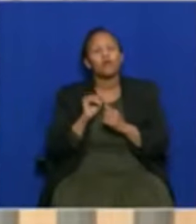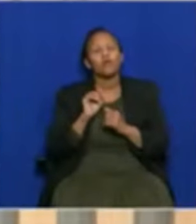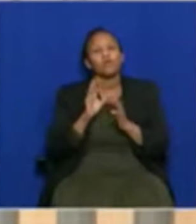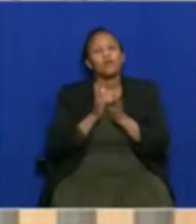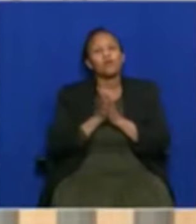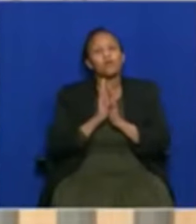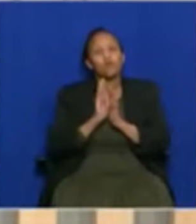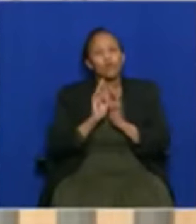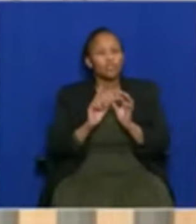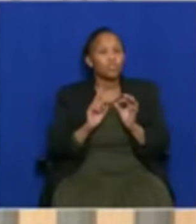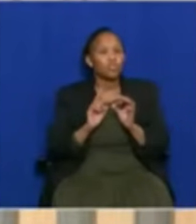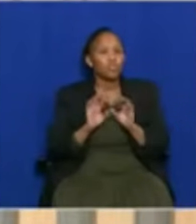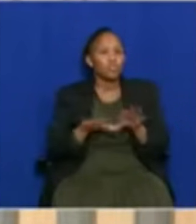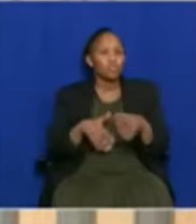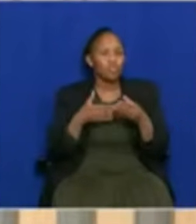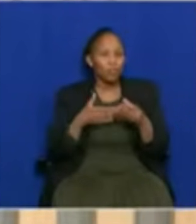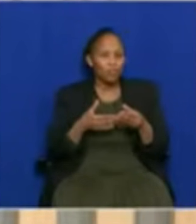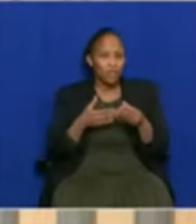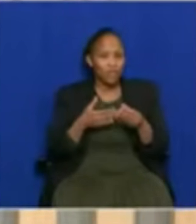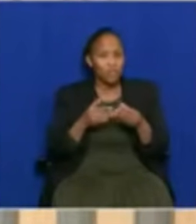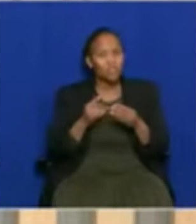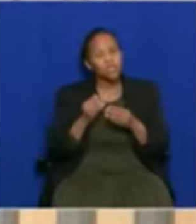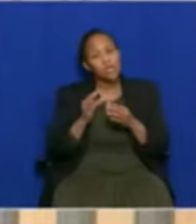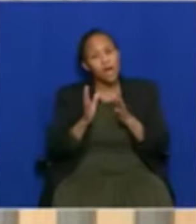Mukwele's qualifications.